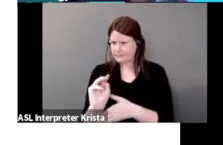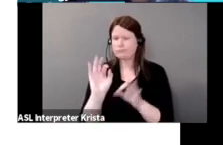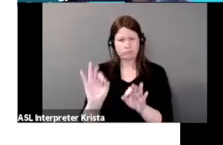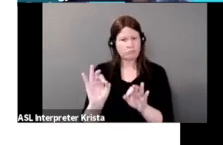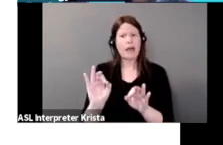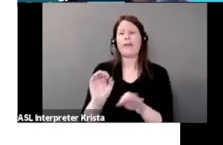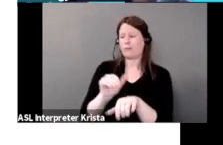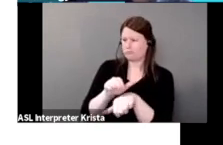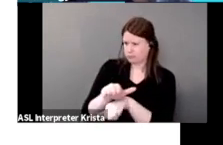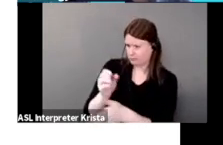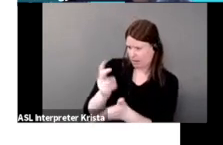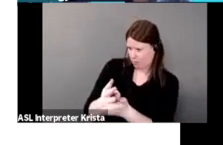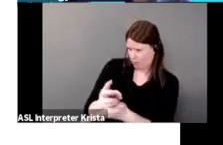trademark.